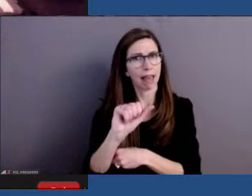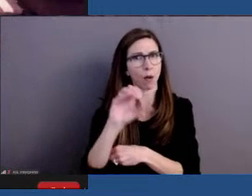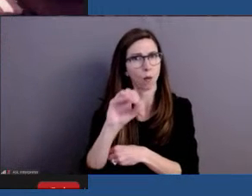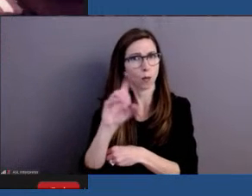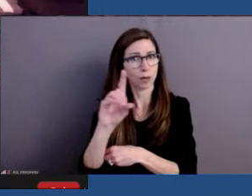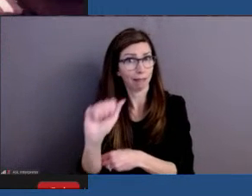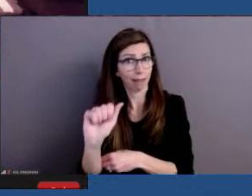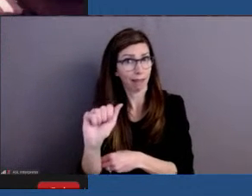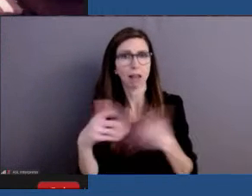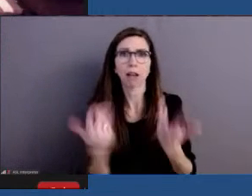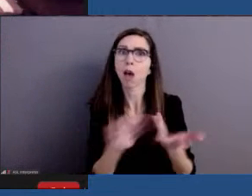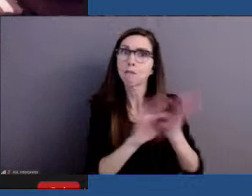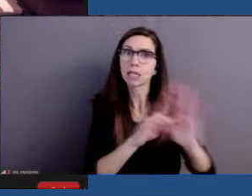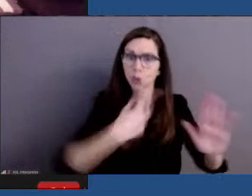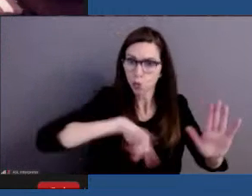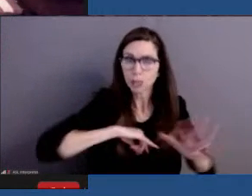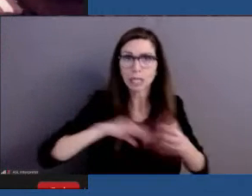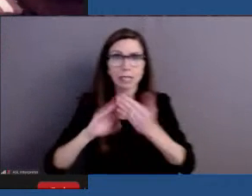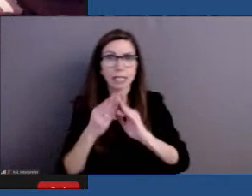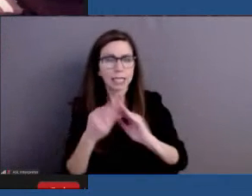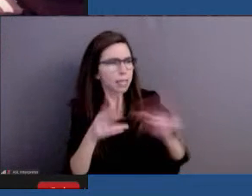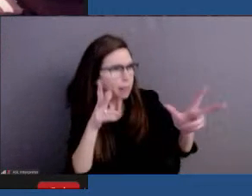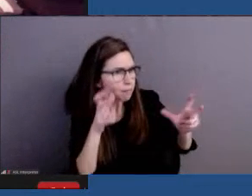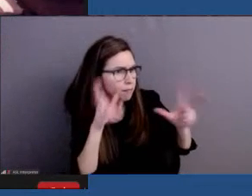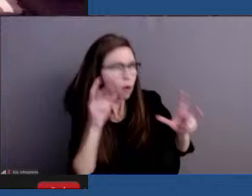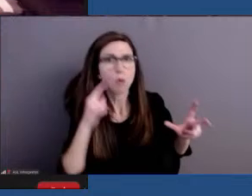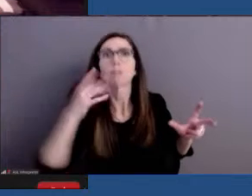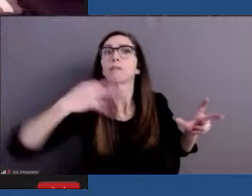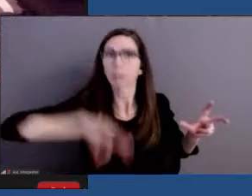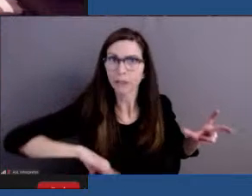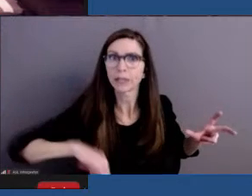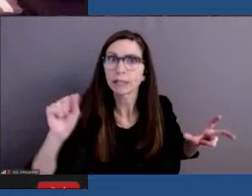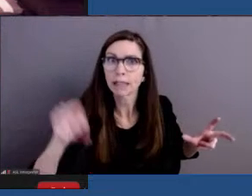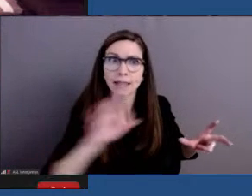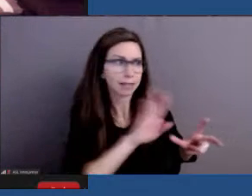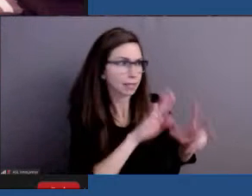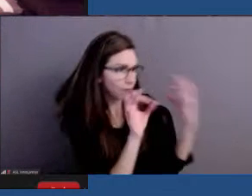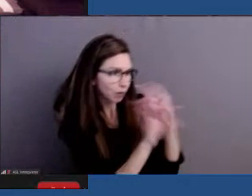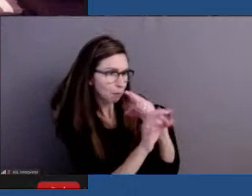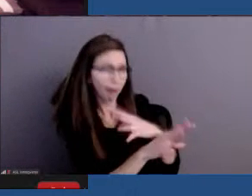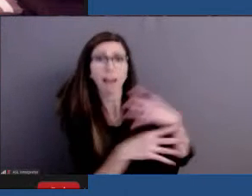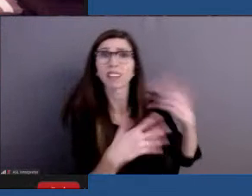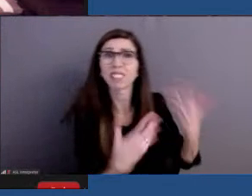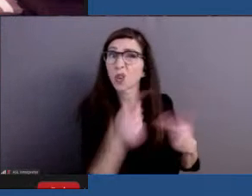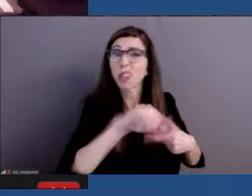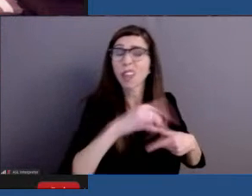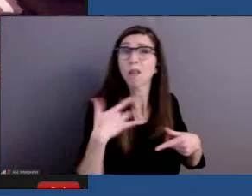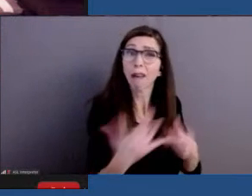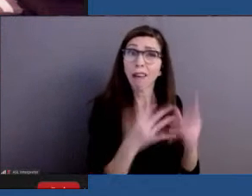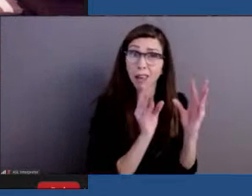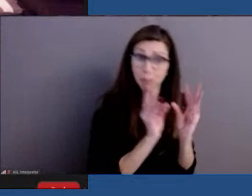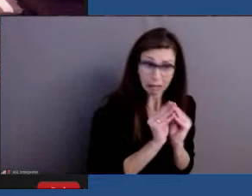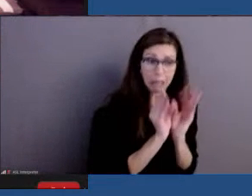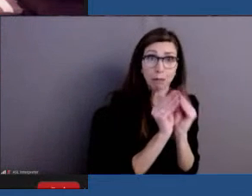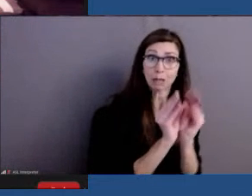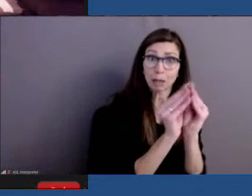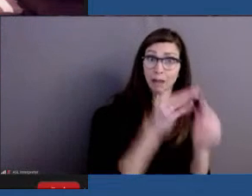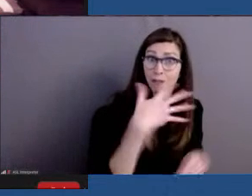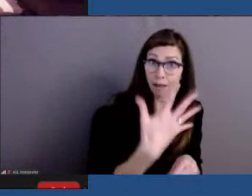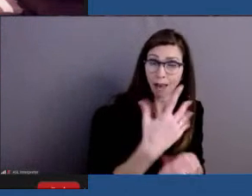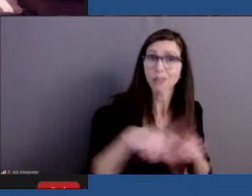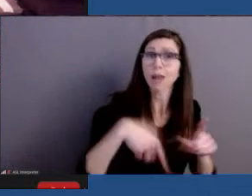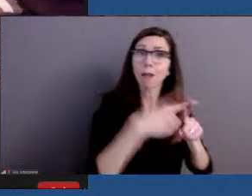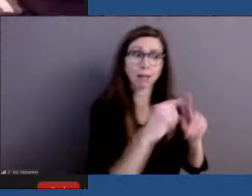accessibility lens. In addition to their meetings, the group provides feedback by email, and many members participate in